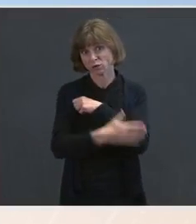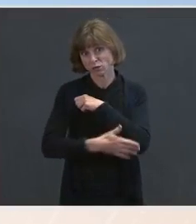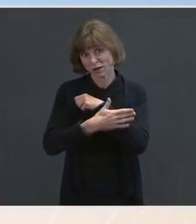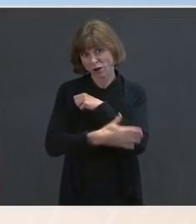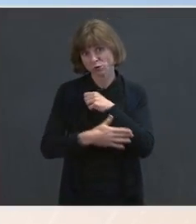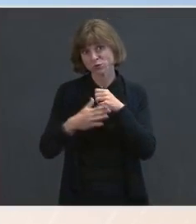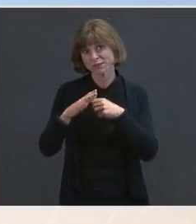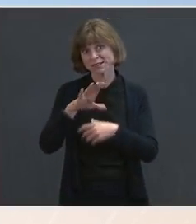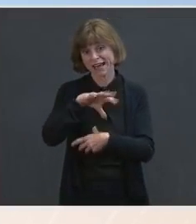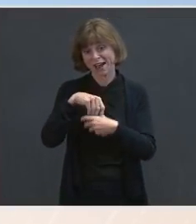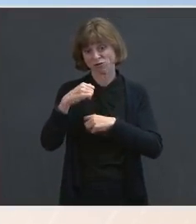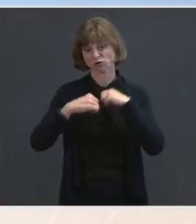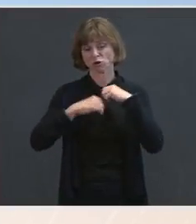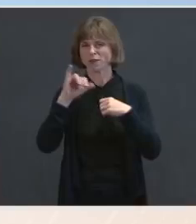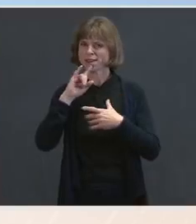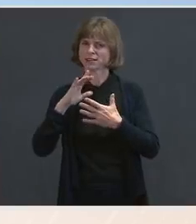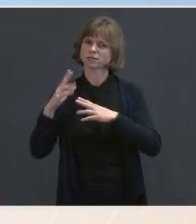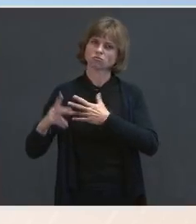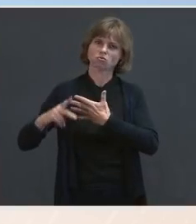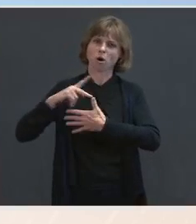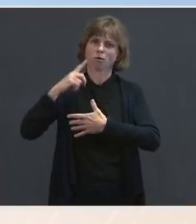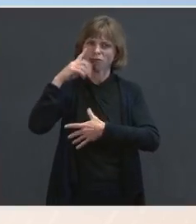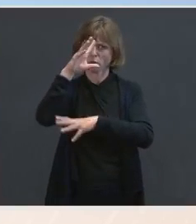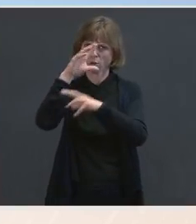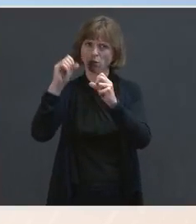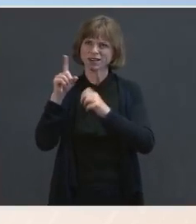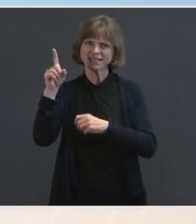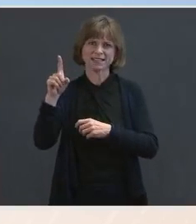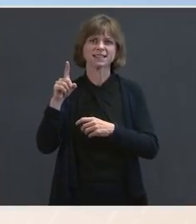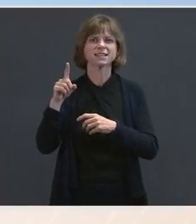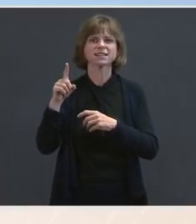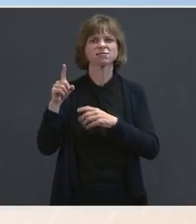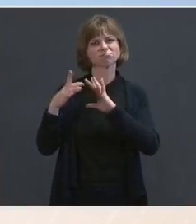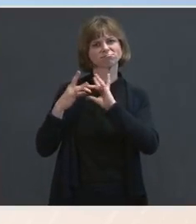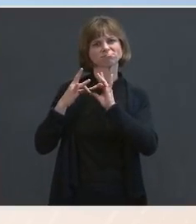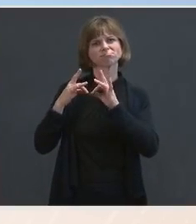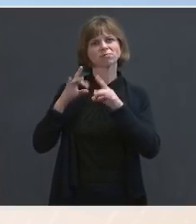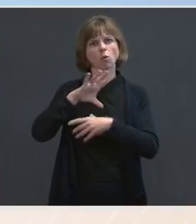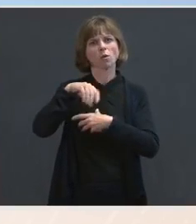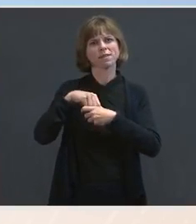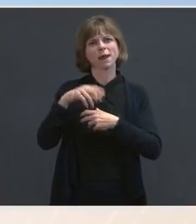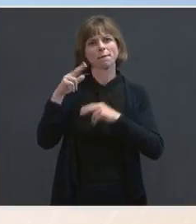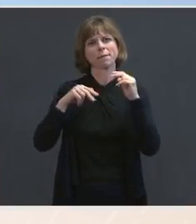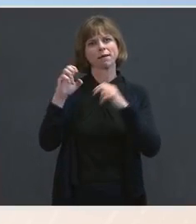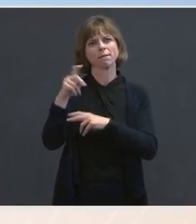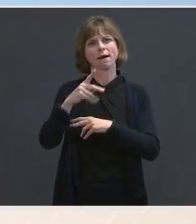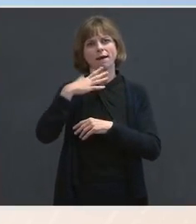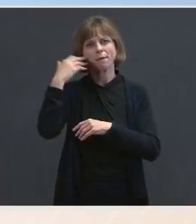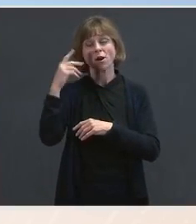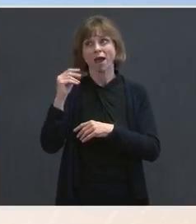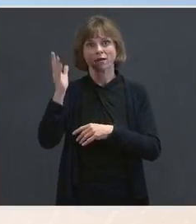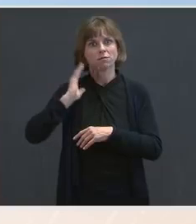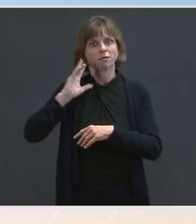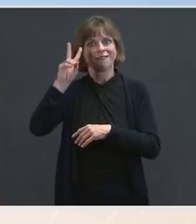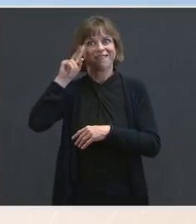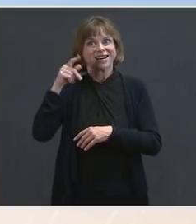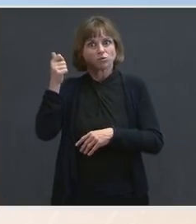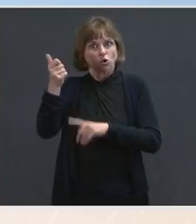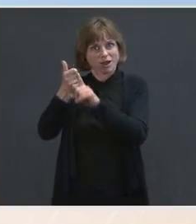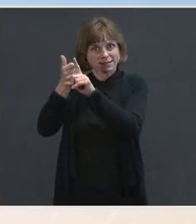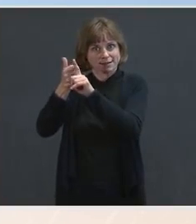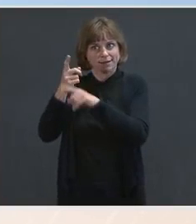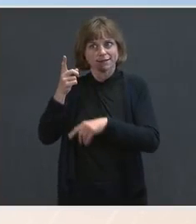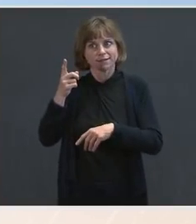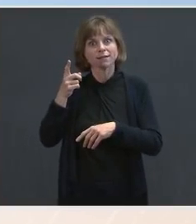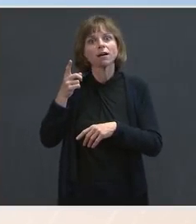priority for the president, something he's talked about as a part of his Build Back Better agenda, also back to when he was vice president, serving in